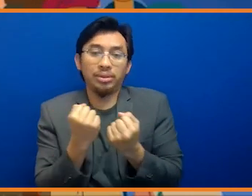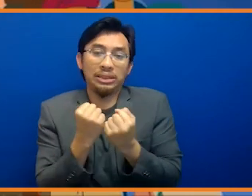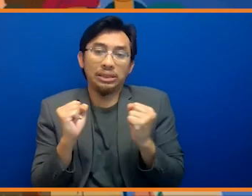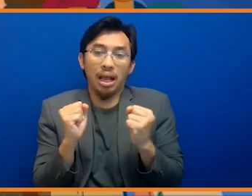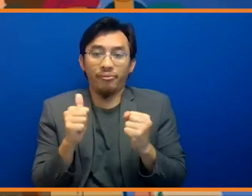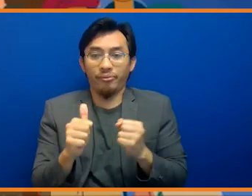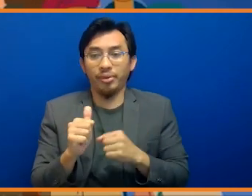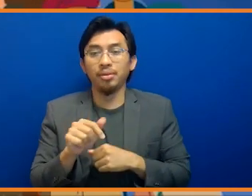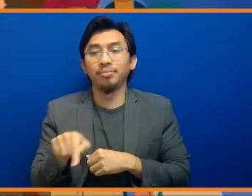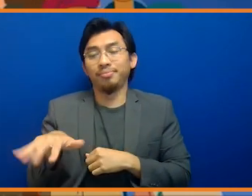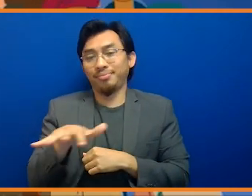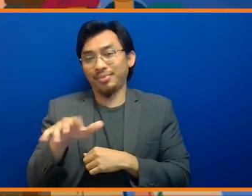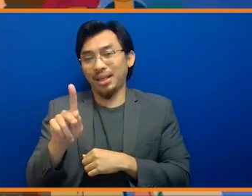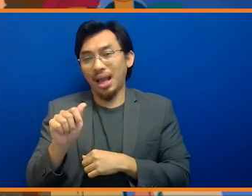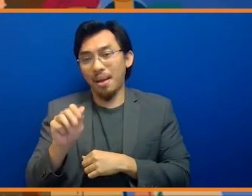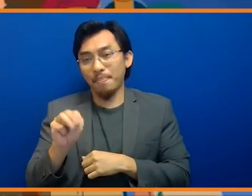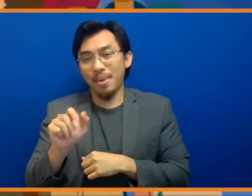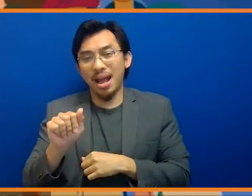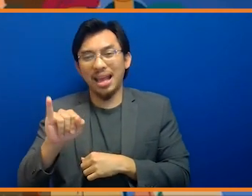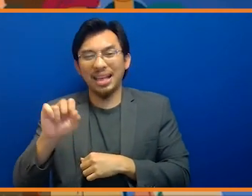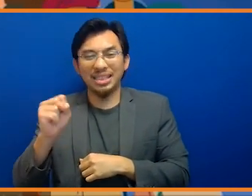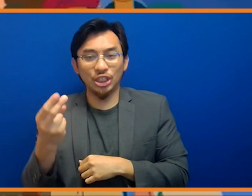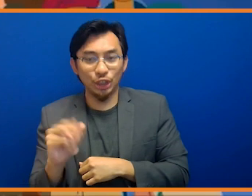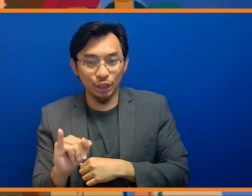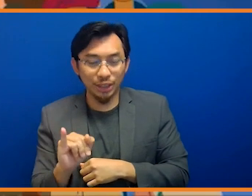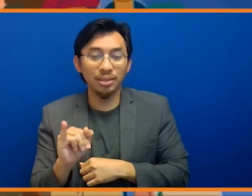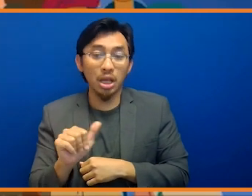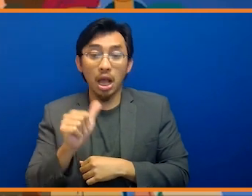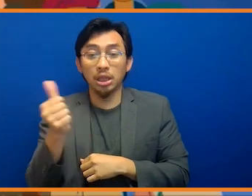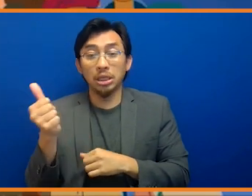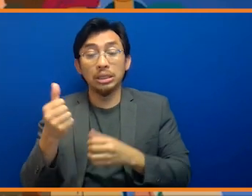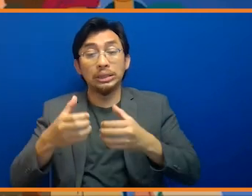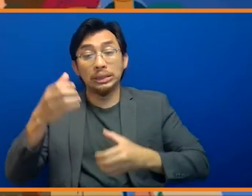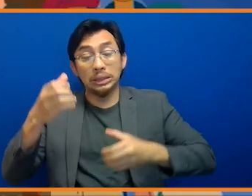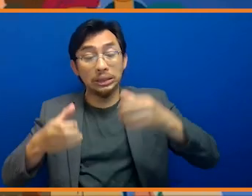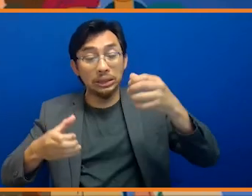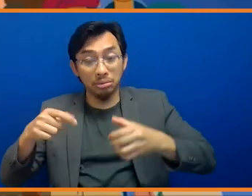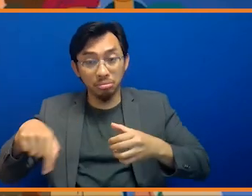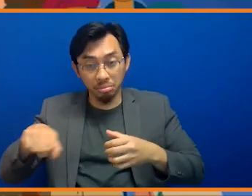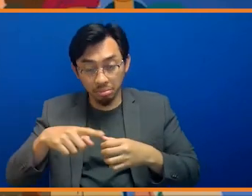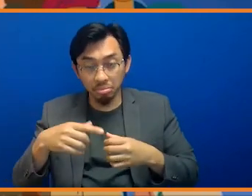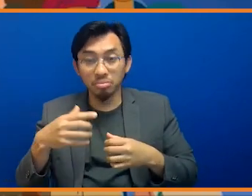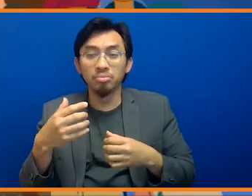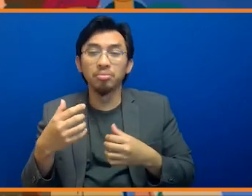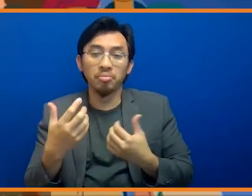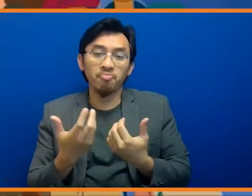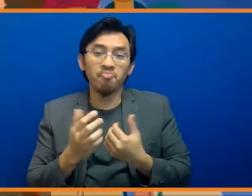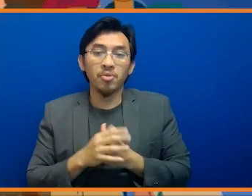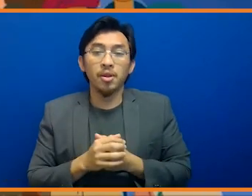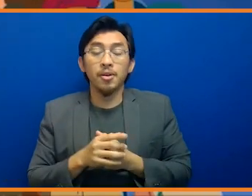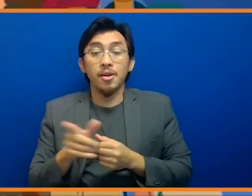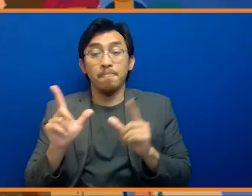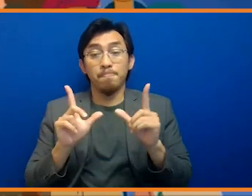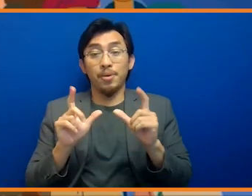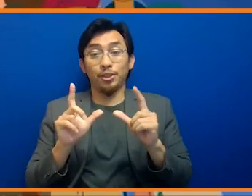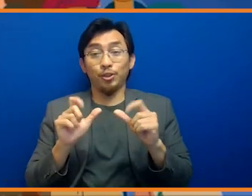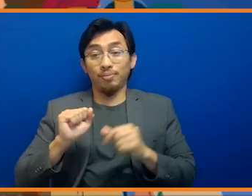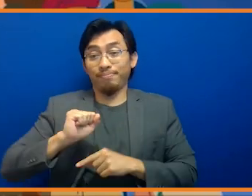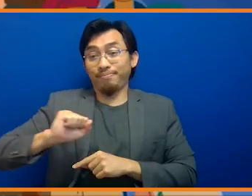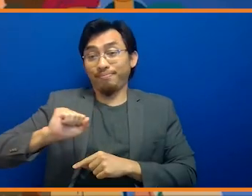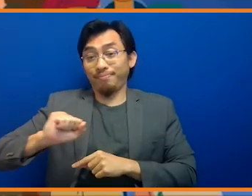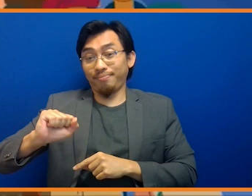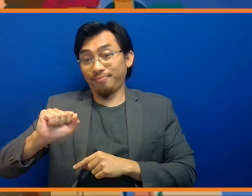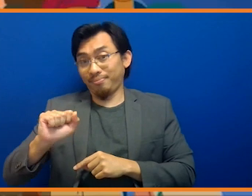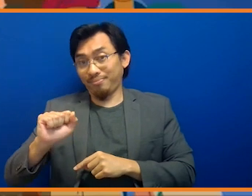of Akamaishi. But another case of another city, that is another different things. And then this picture on the right